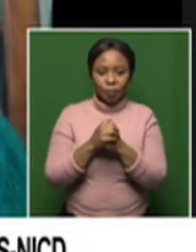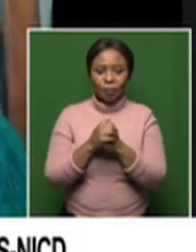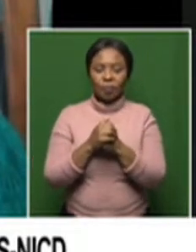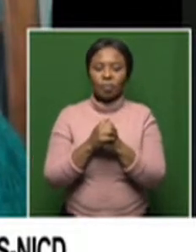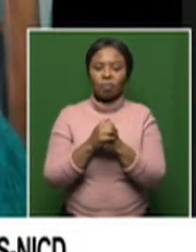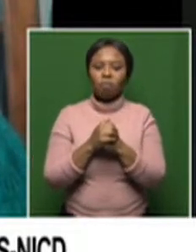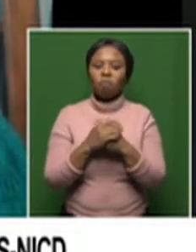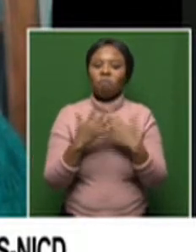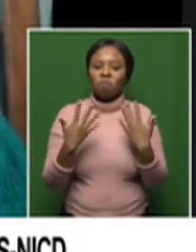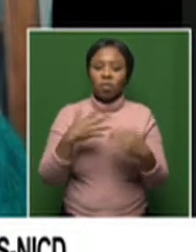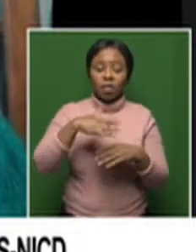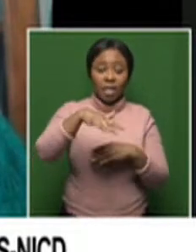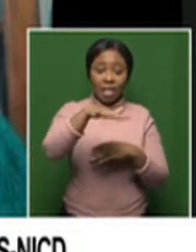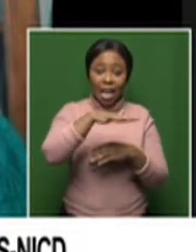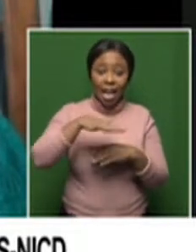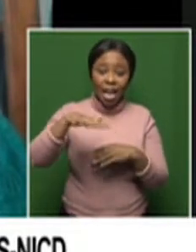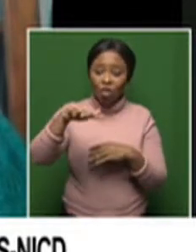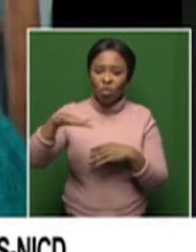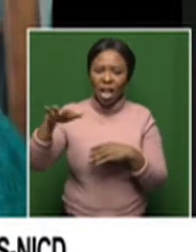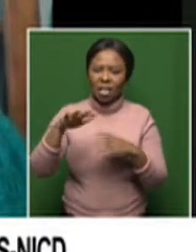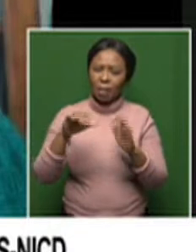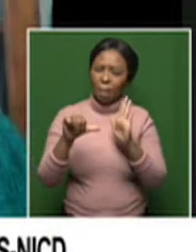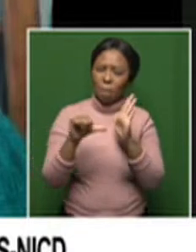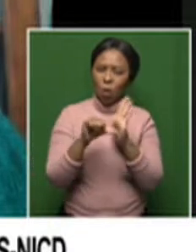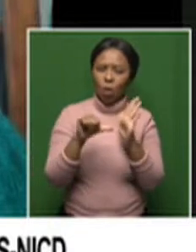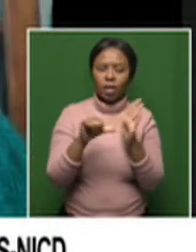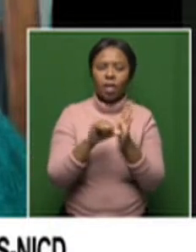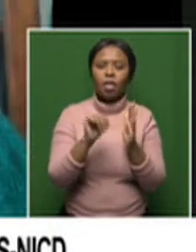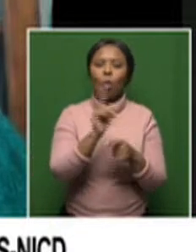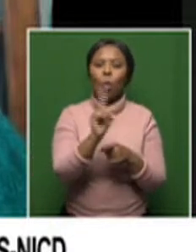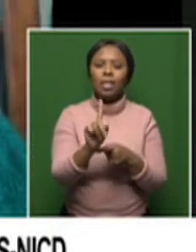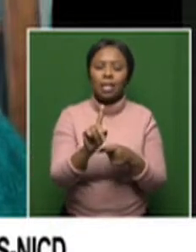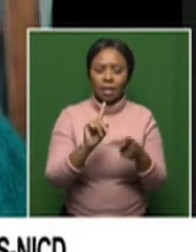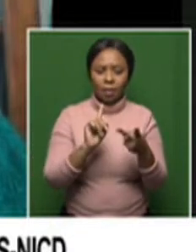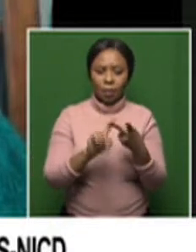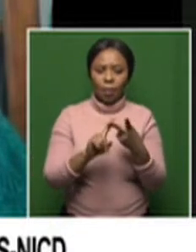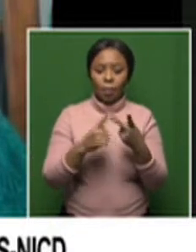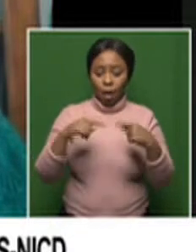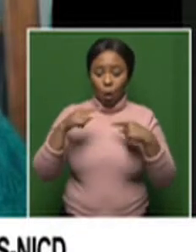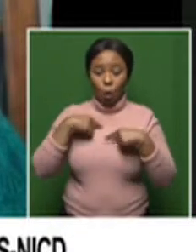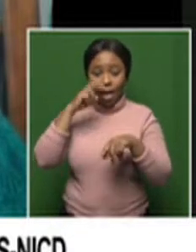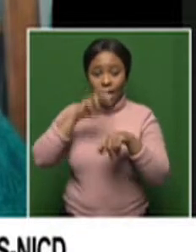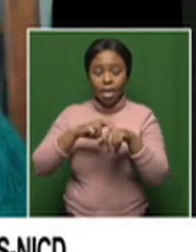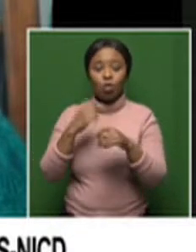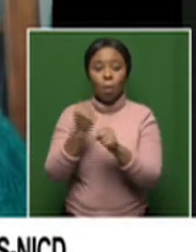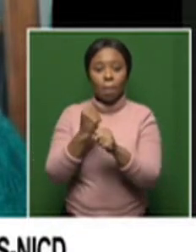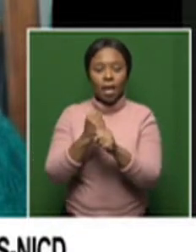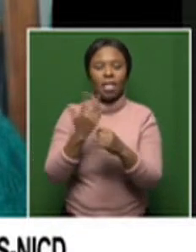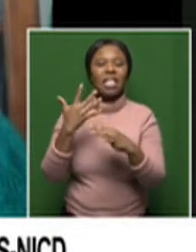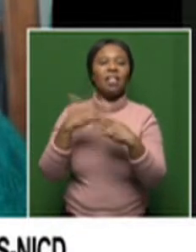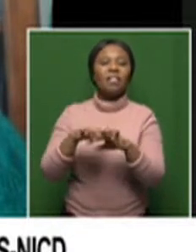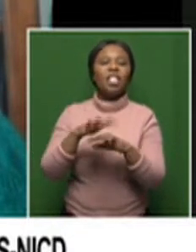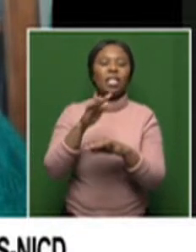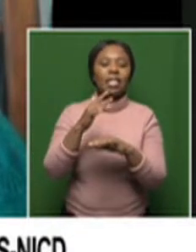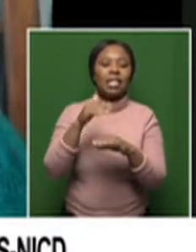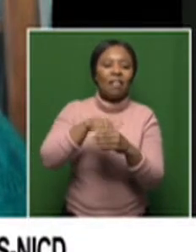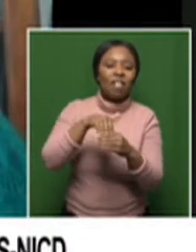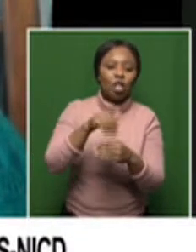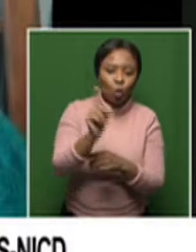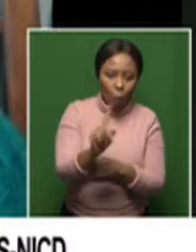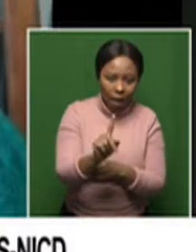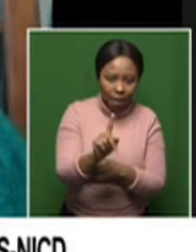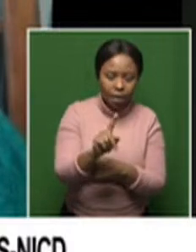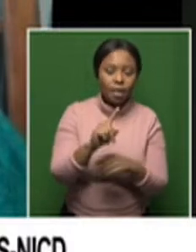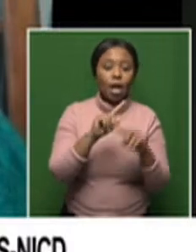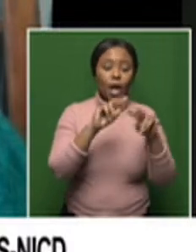the critical areas that they are raising and the interventions that we need to be able to make as national government